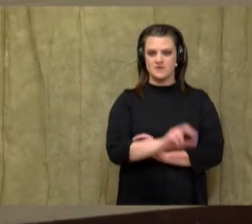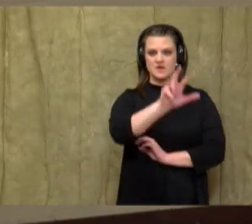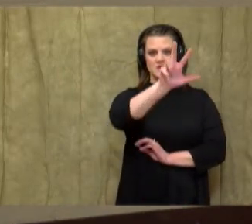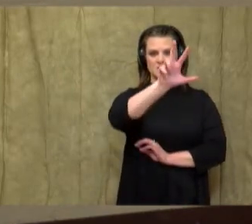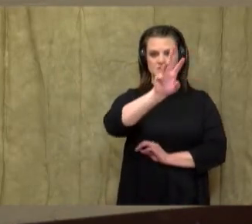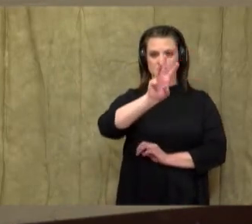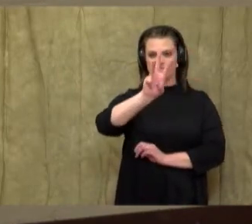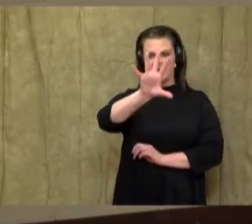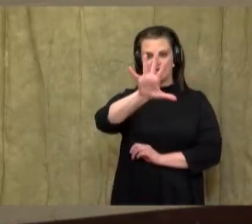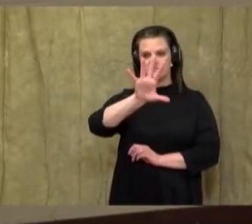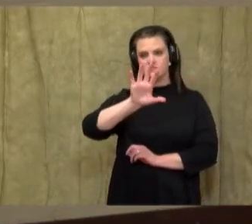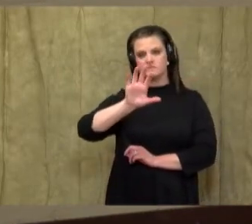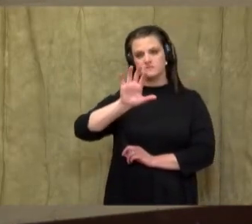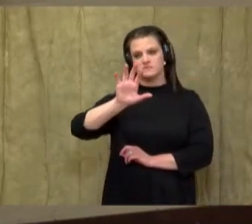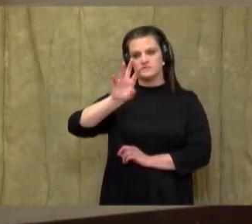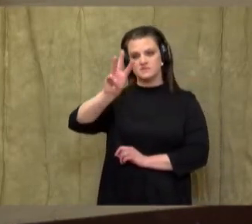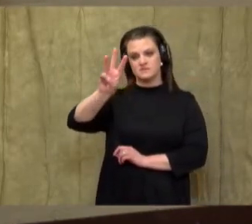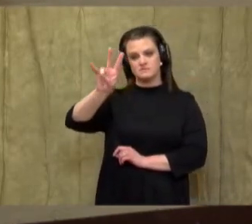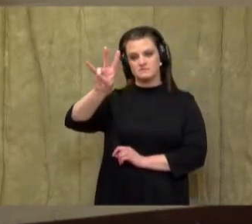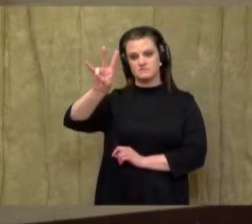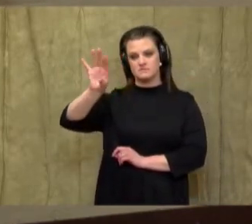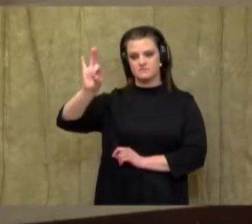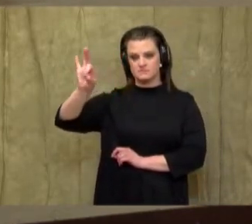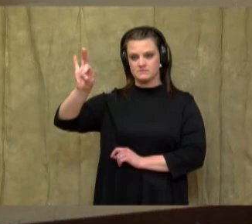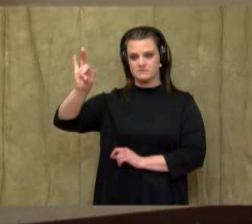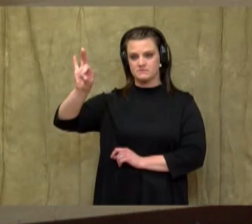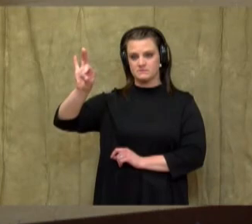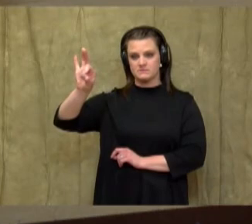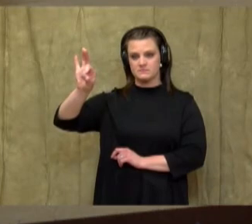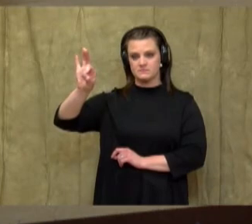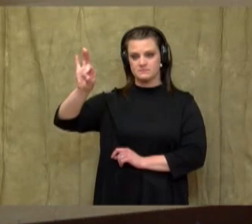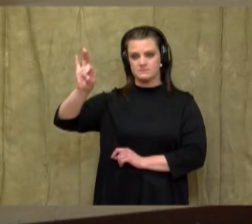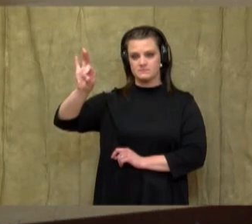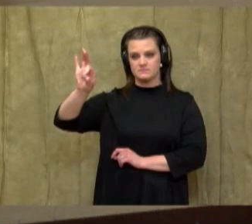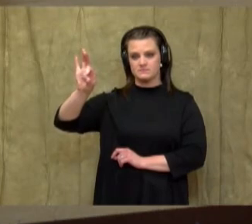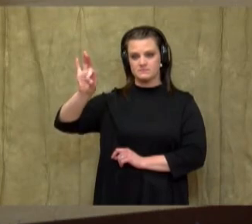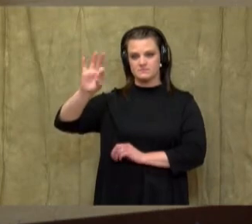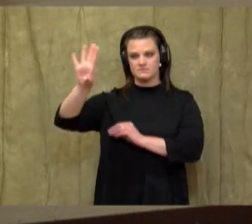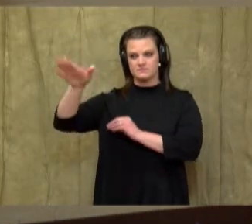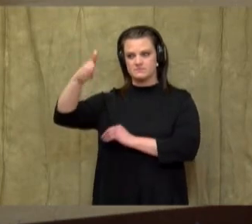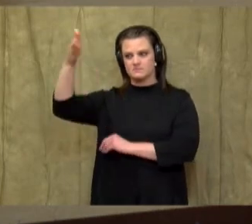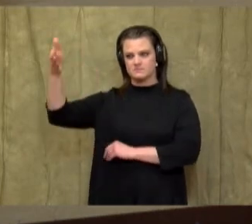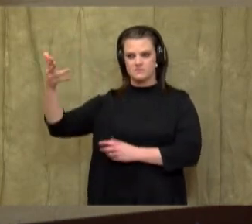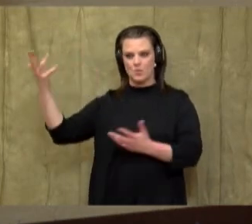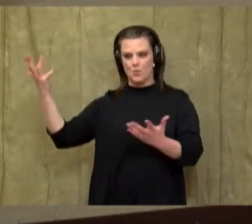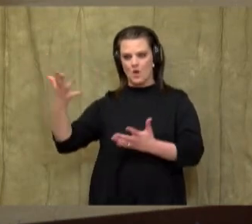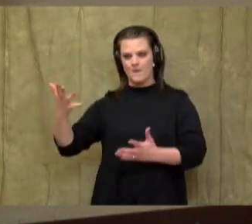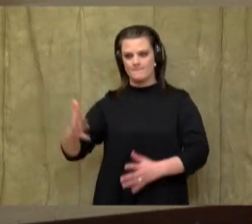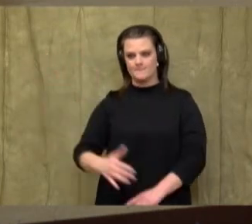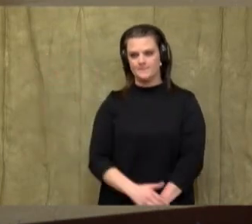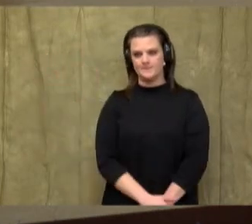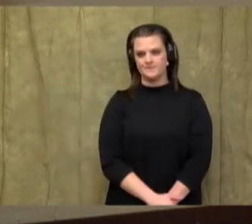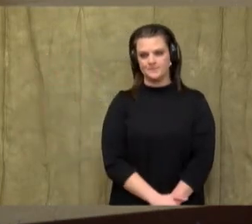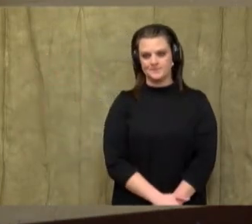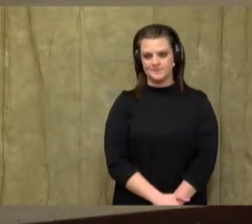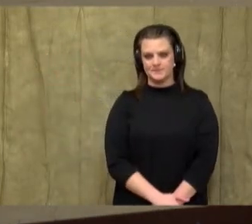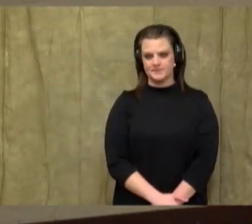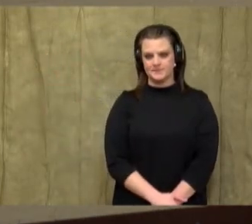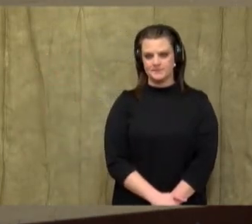3, 5, 7, 9. What would be next in those